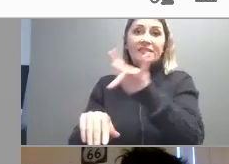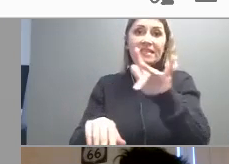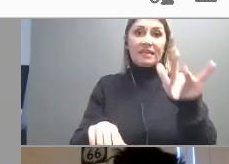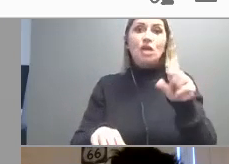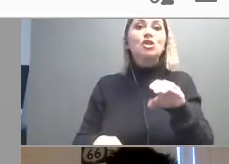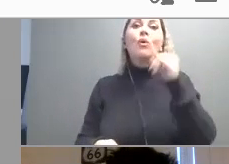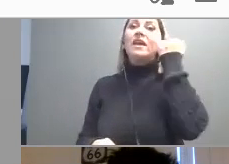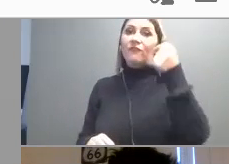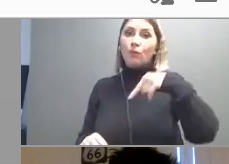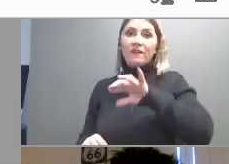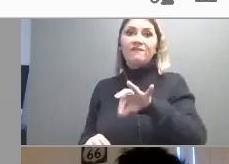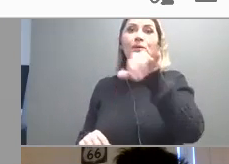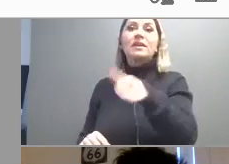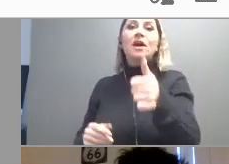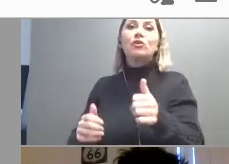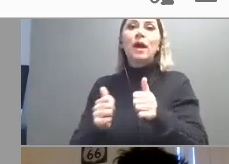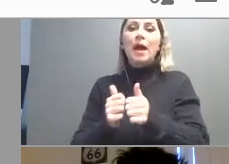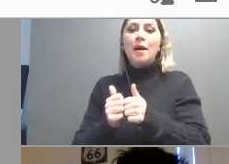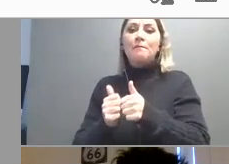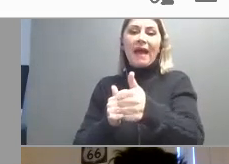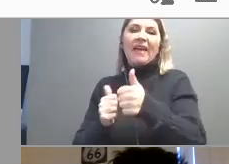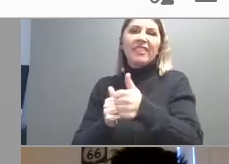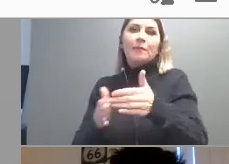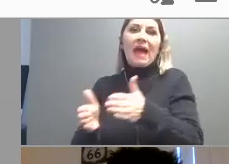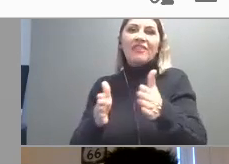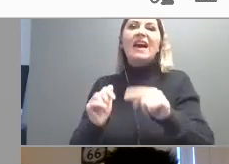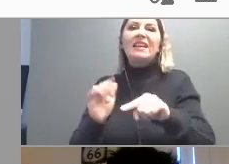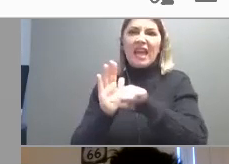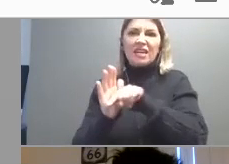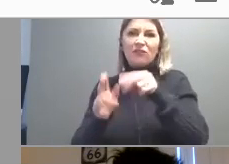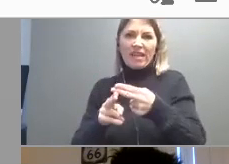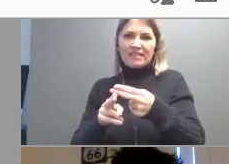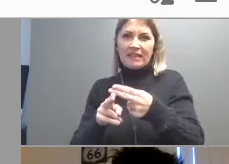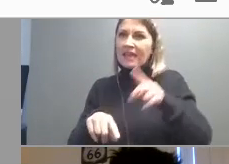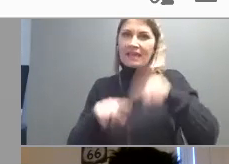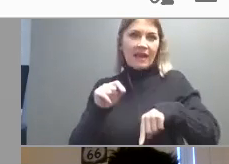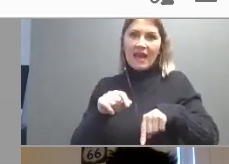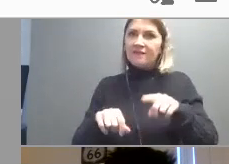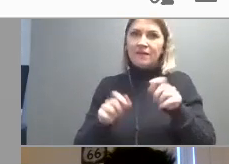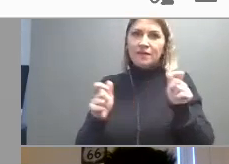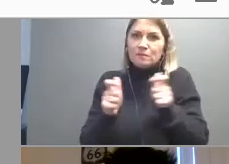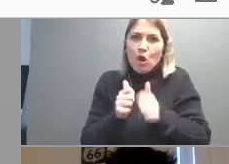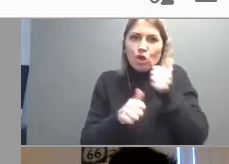case we found another path which had negative weights and that can have a smaller length, we